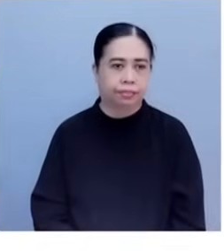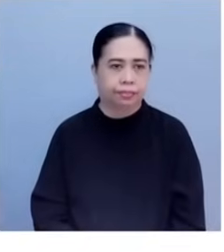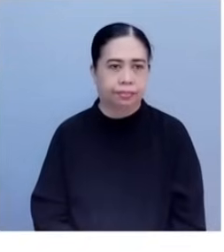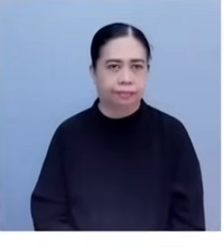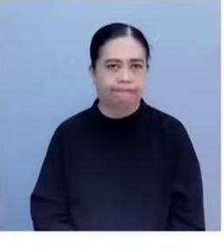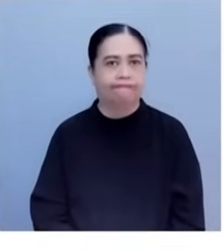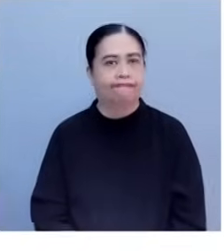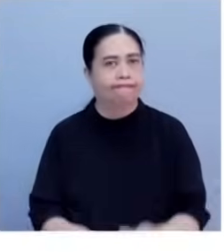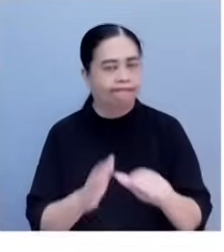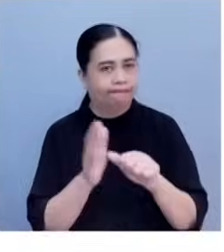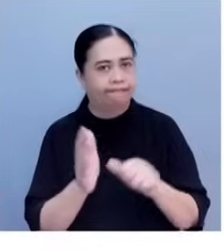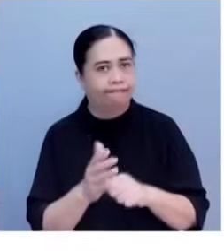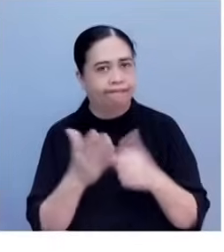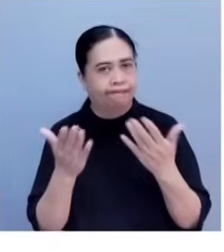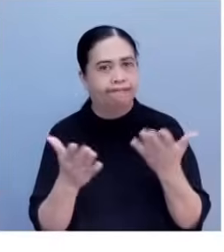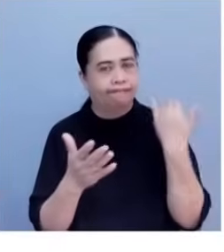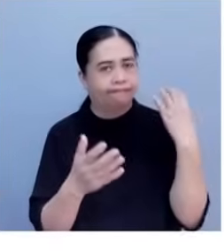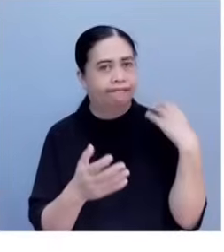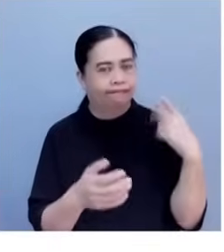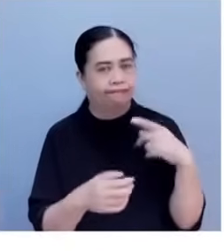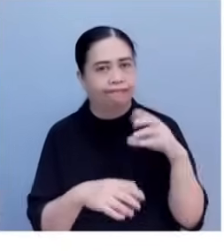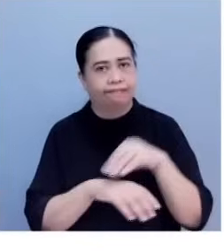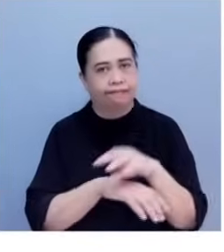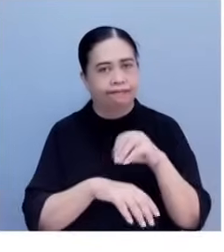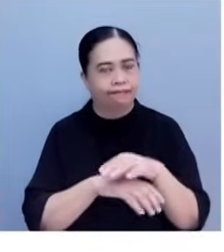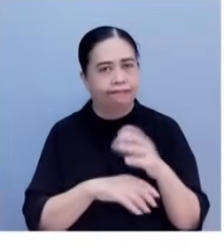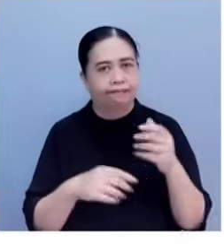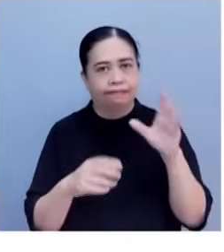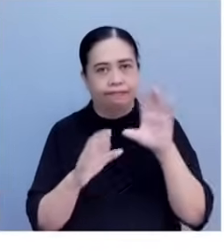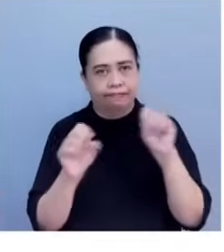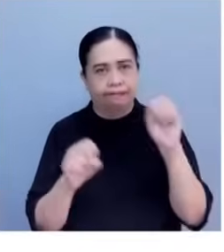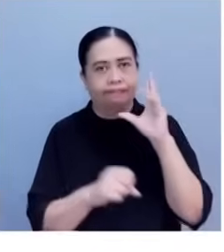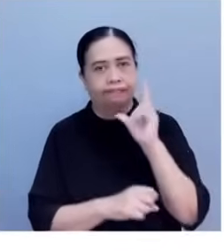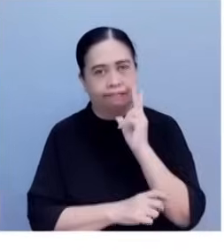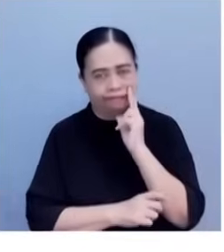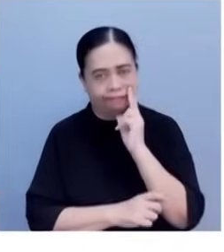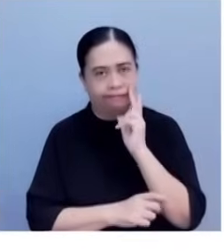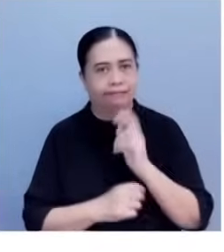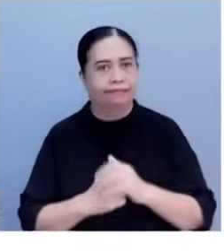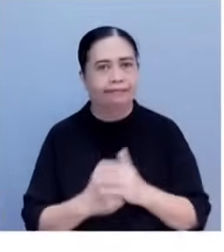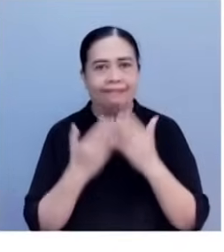Attorney Sal Panalo there, former Chief Presidential Legal Counsel of former President Rodrigo